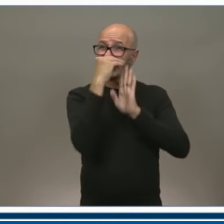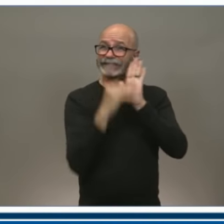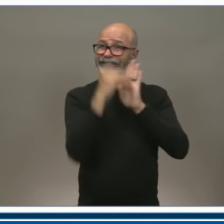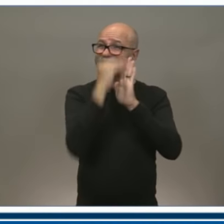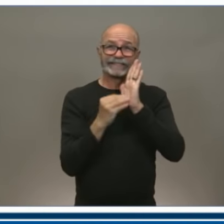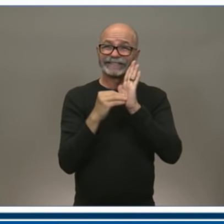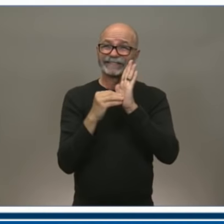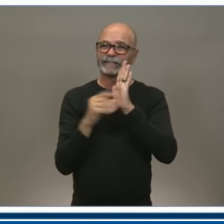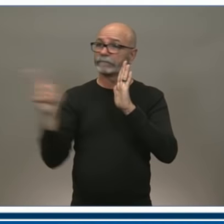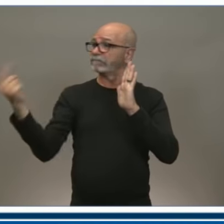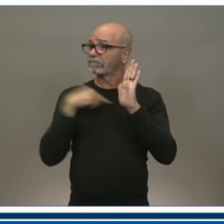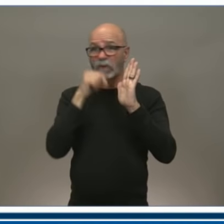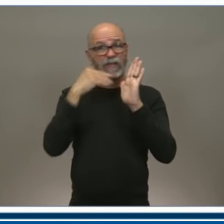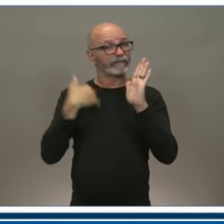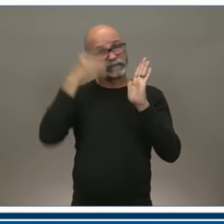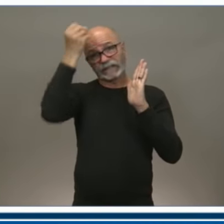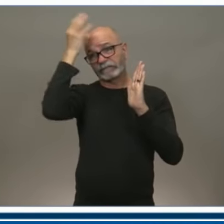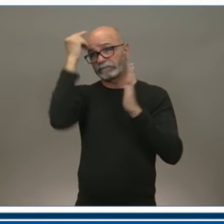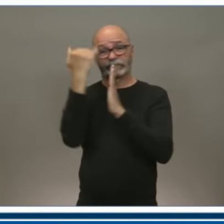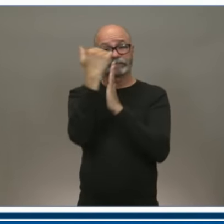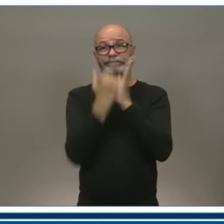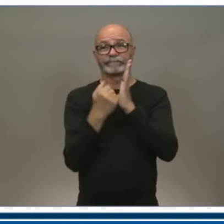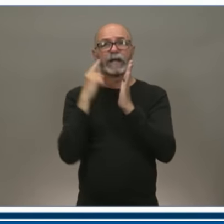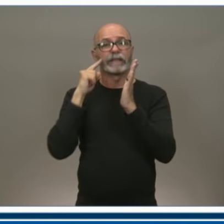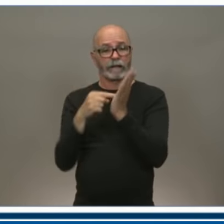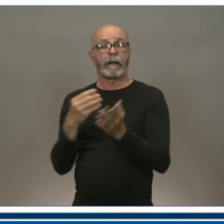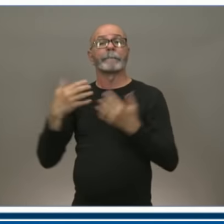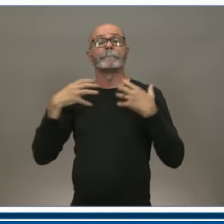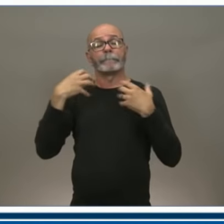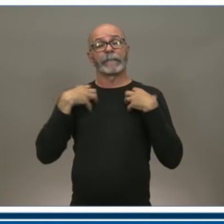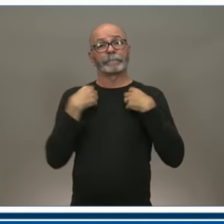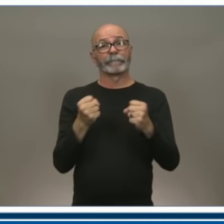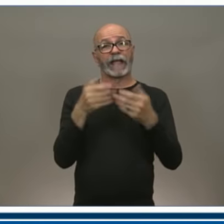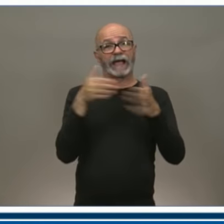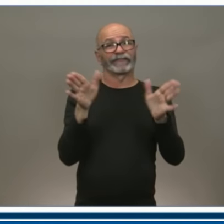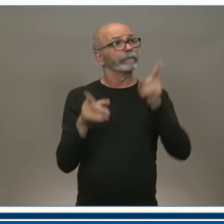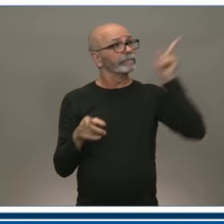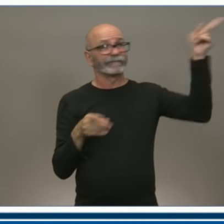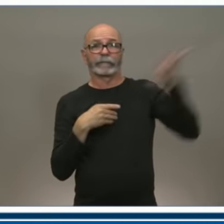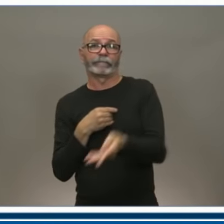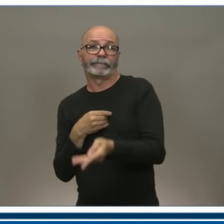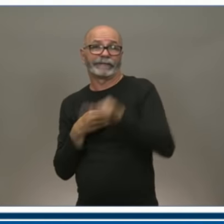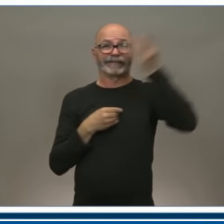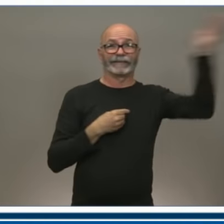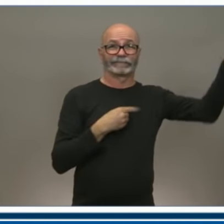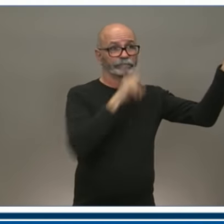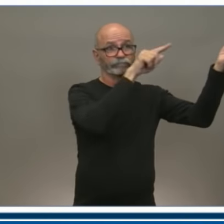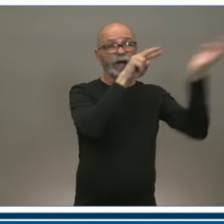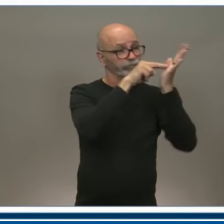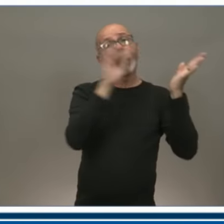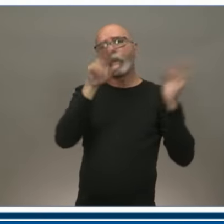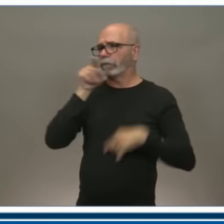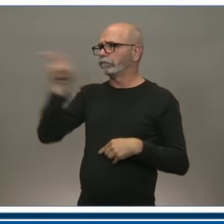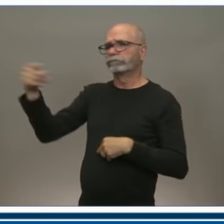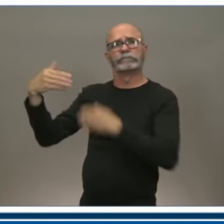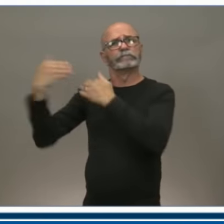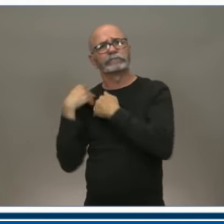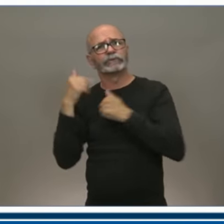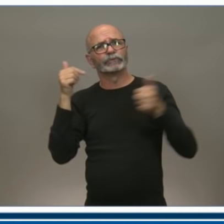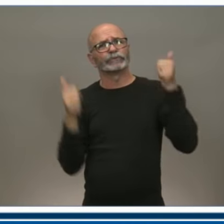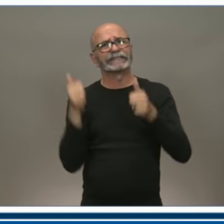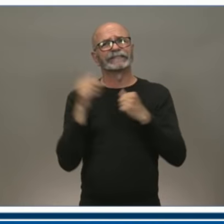when public health asks for it? So I haven't delved into the legalities around that. We certainly ask all various businesses to